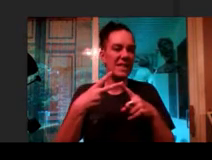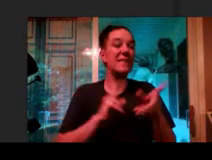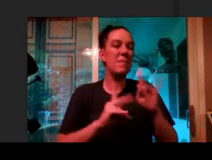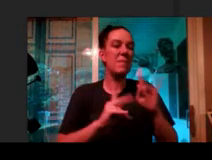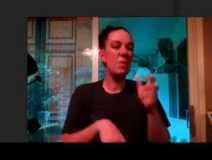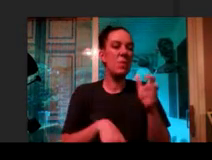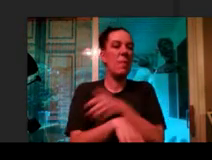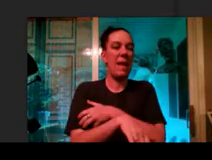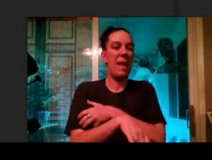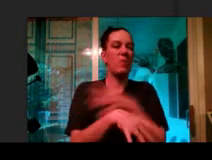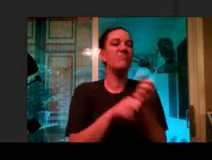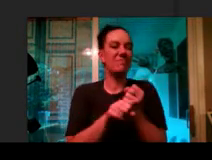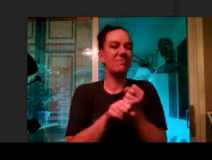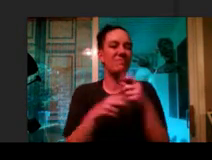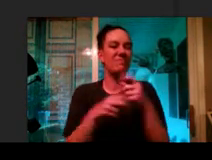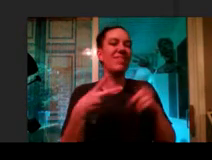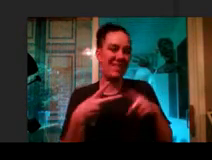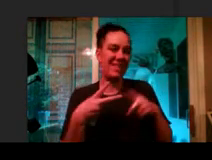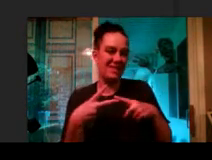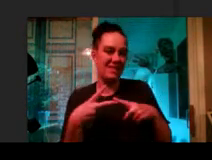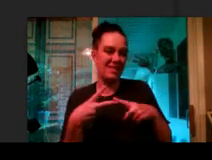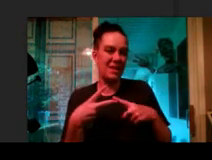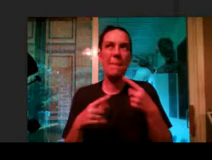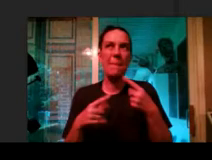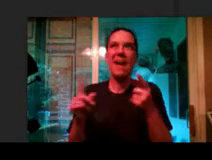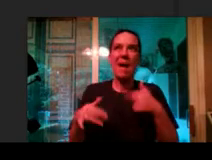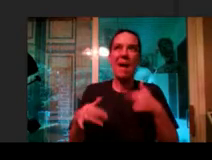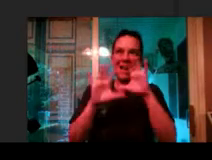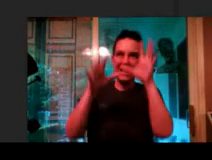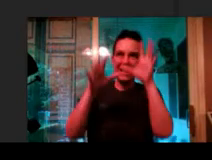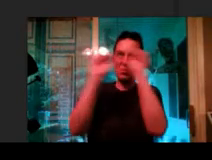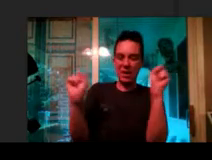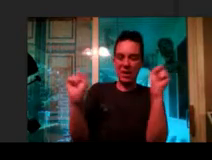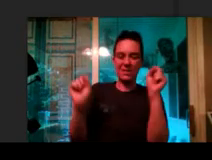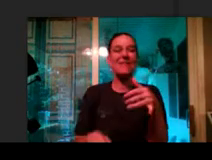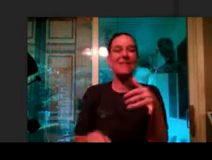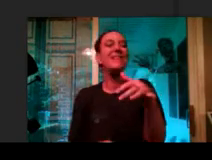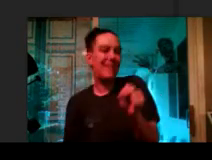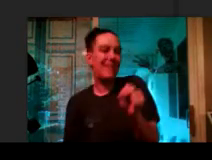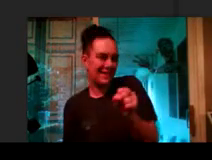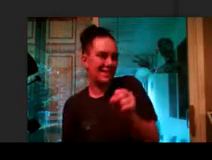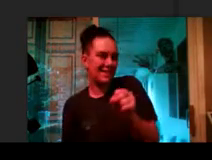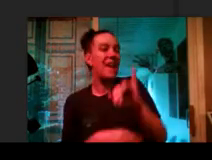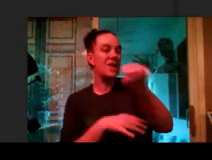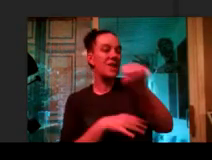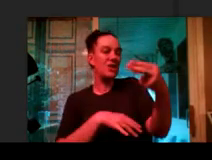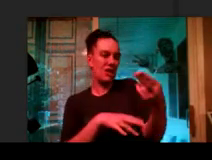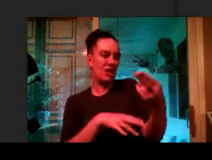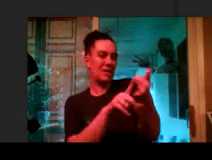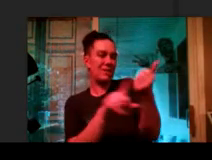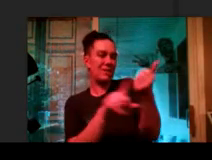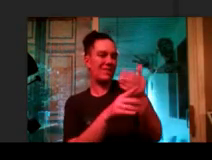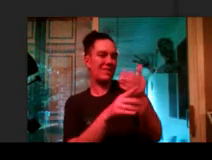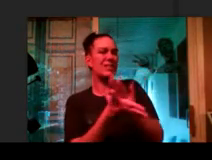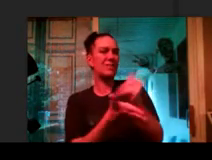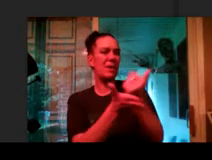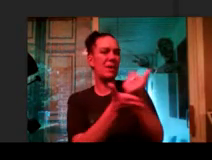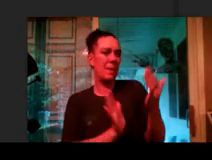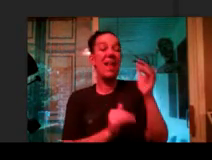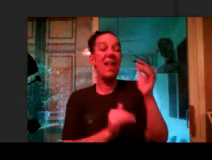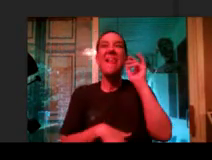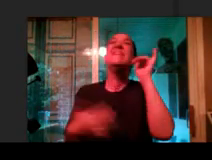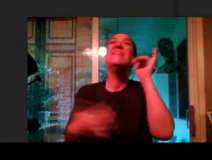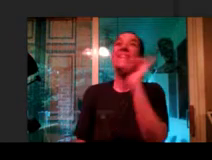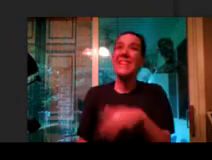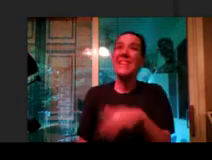president, Holly said. Yes, and Josh is the school helper. That's just some dumb job